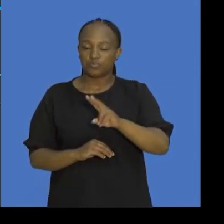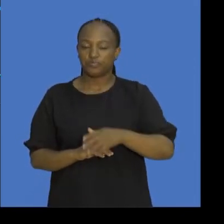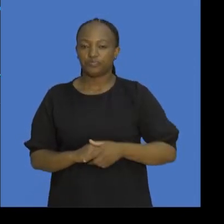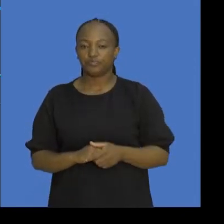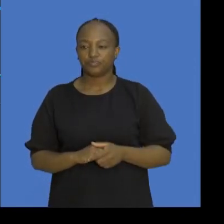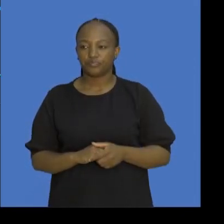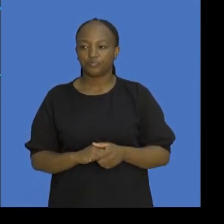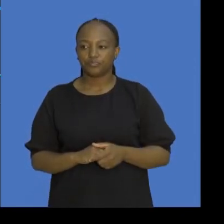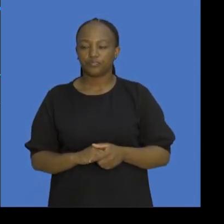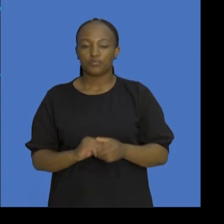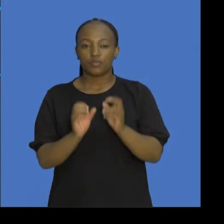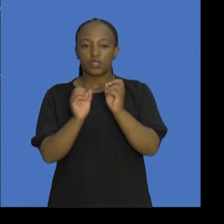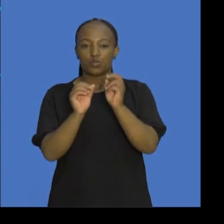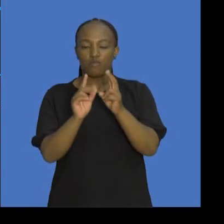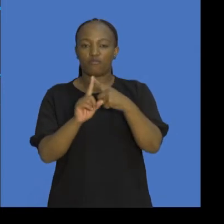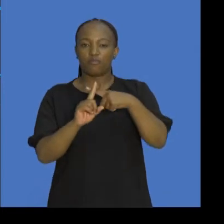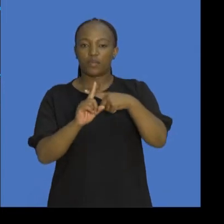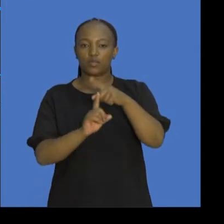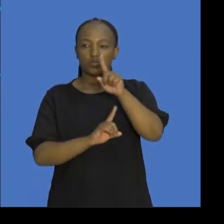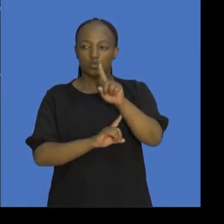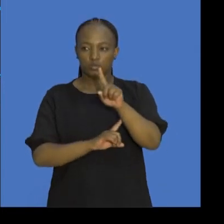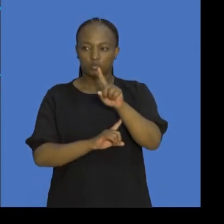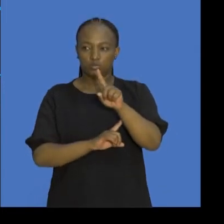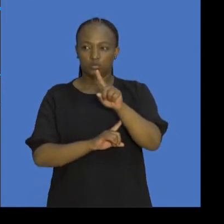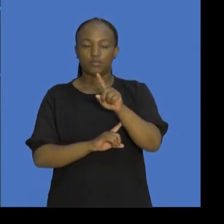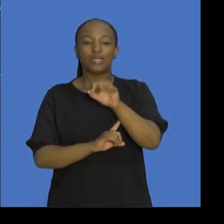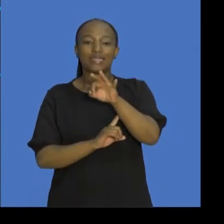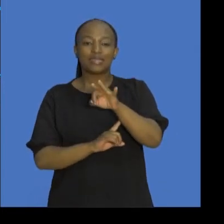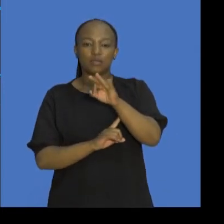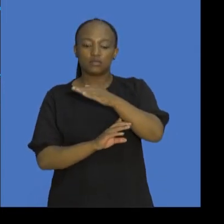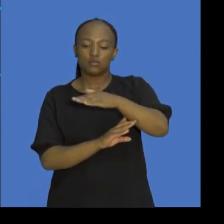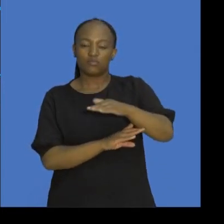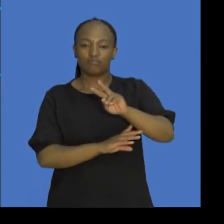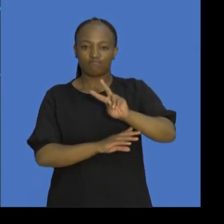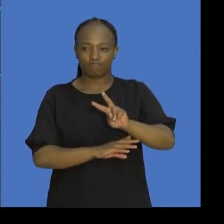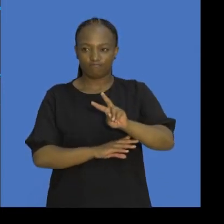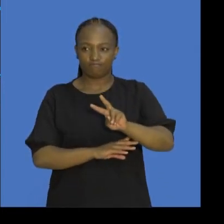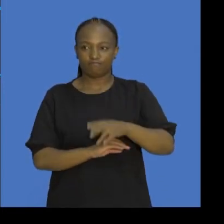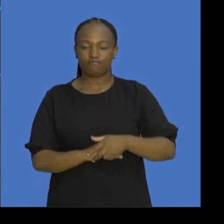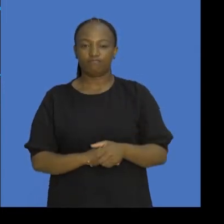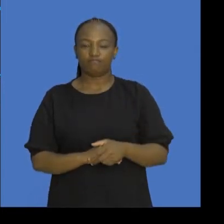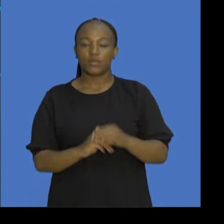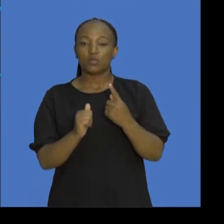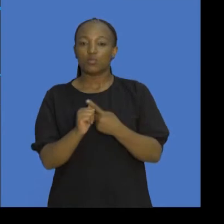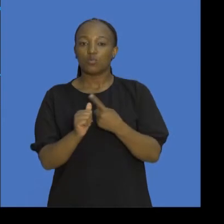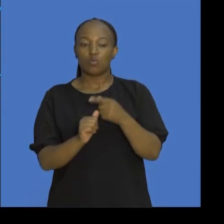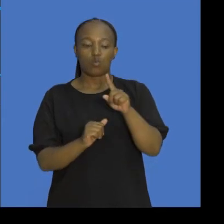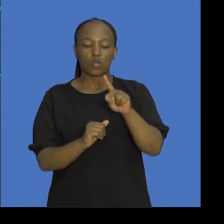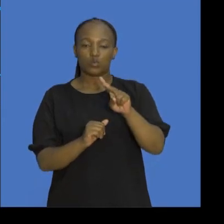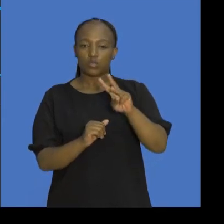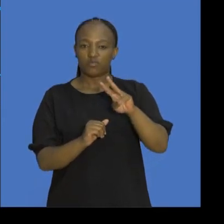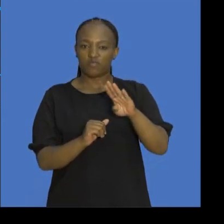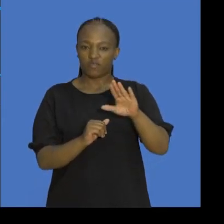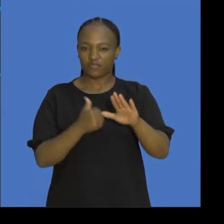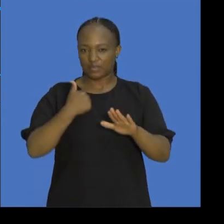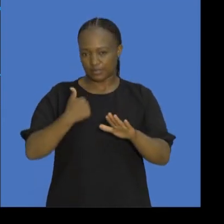12 plus 1, which is 13 over 2. So let's look at it. 1, 2, 3, 4, 5, 6.